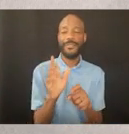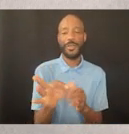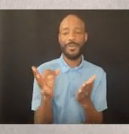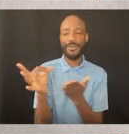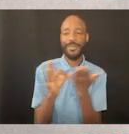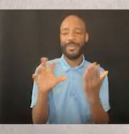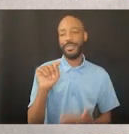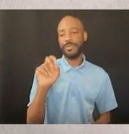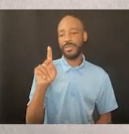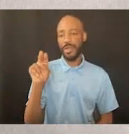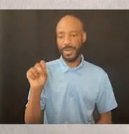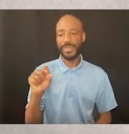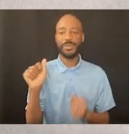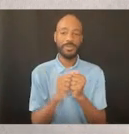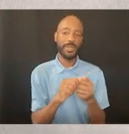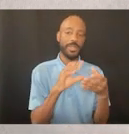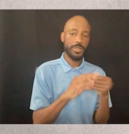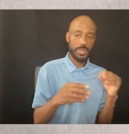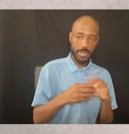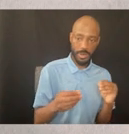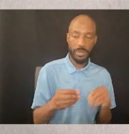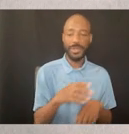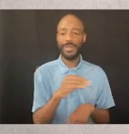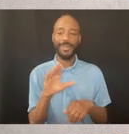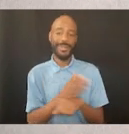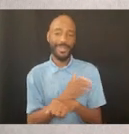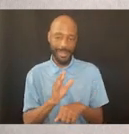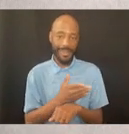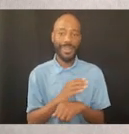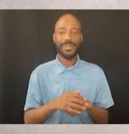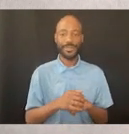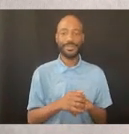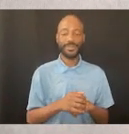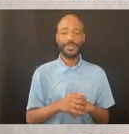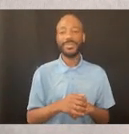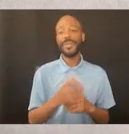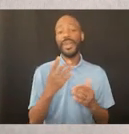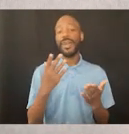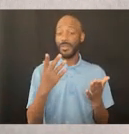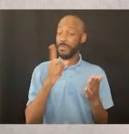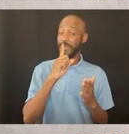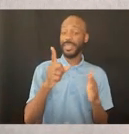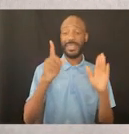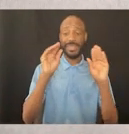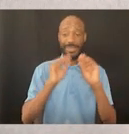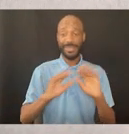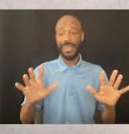great compliment to say that someone died with her cap bare, because it indicates the person has dispensed all of their wisdom, shared their lore,